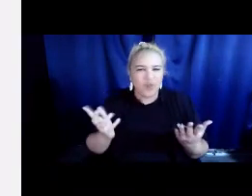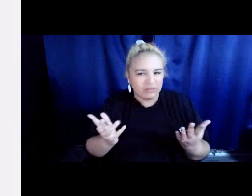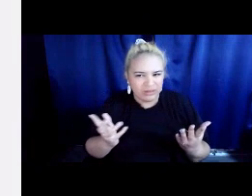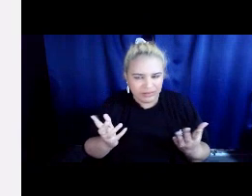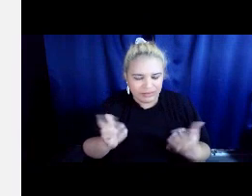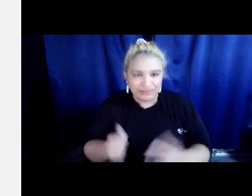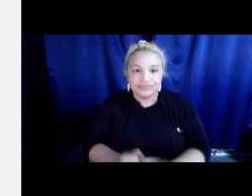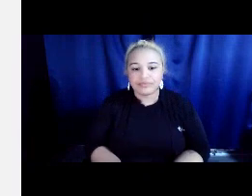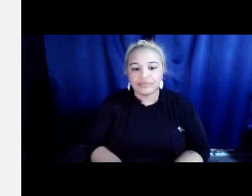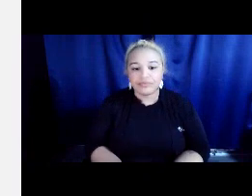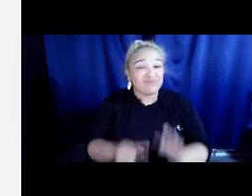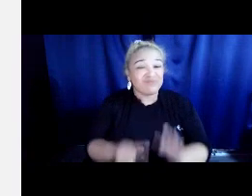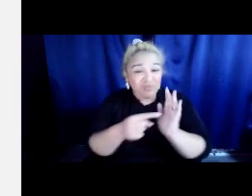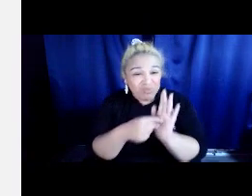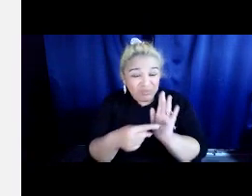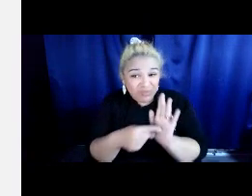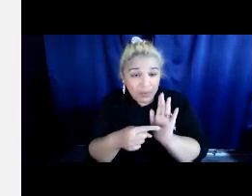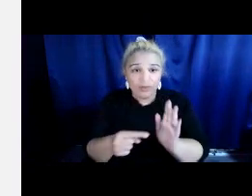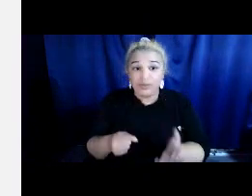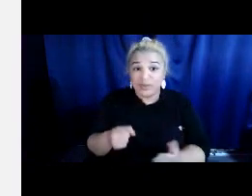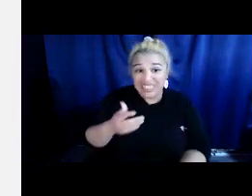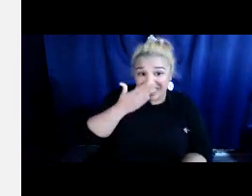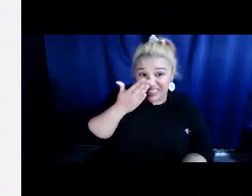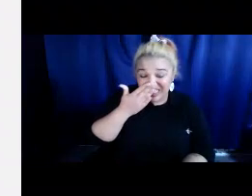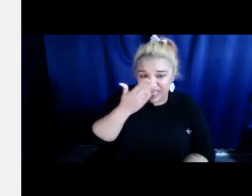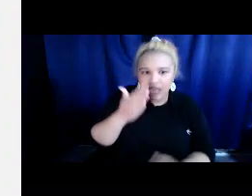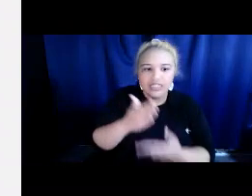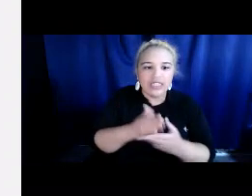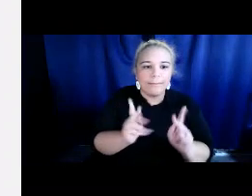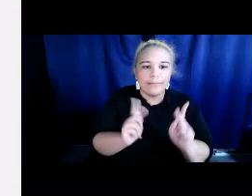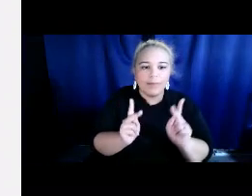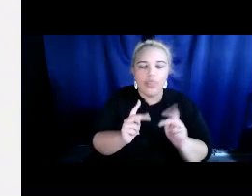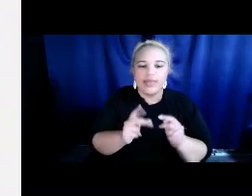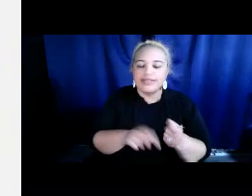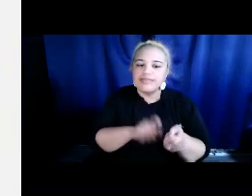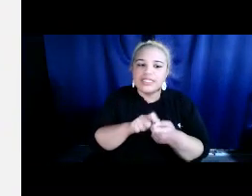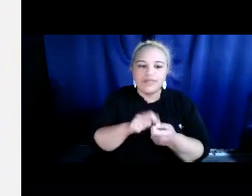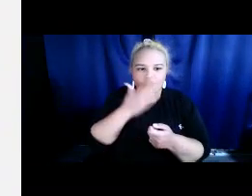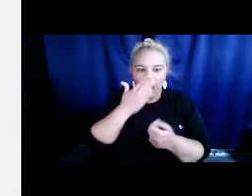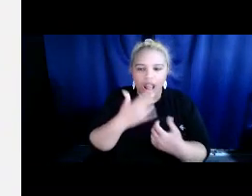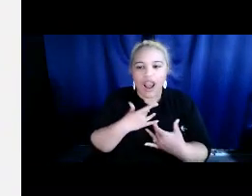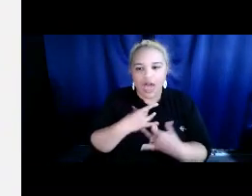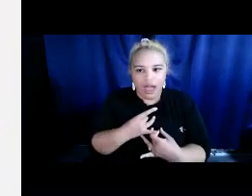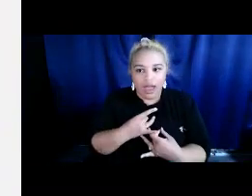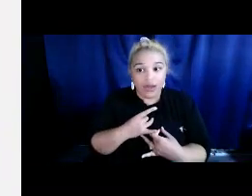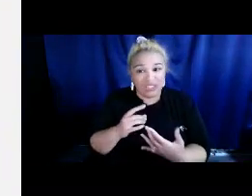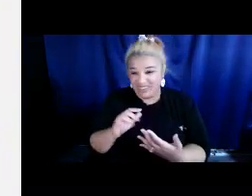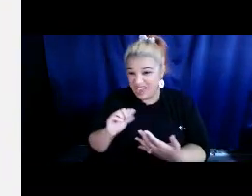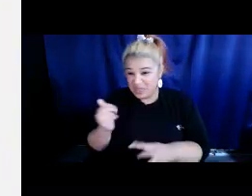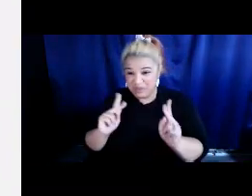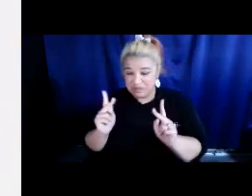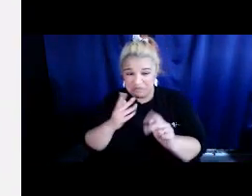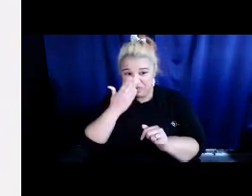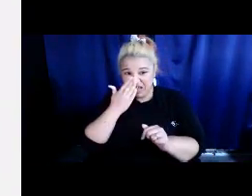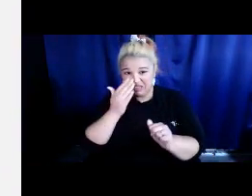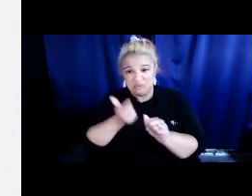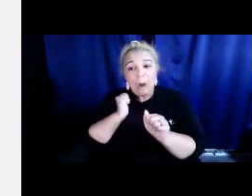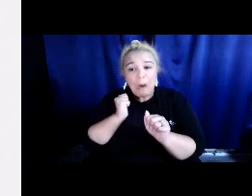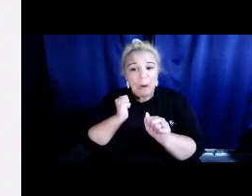some individuals seek certain scents, while others may avoid them. So careful consideration should be taken